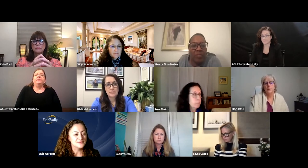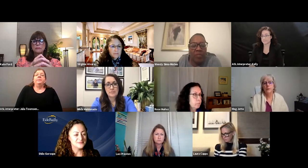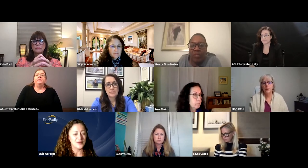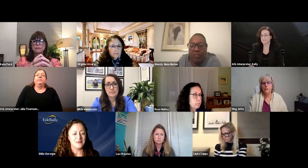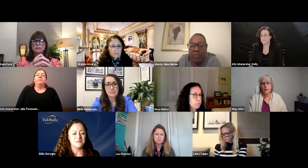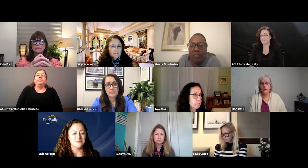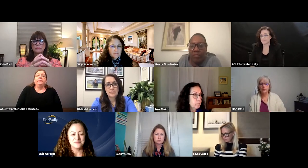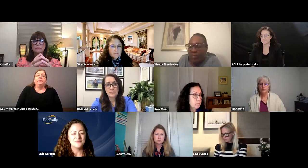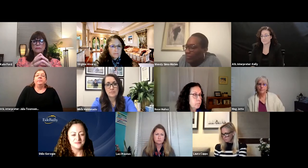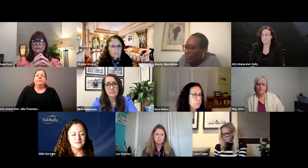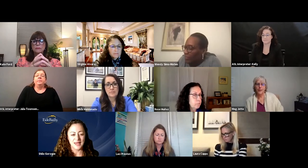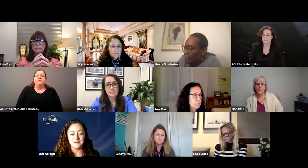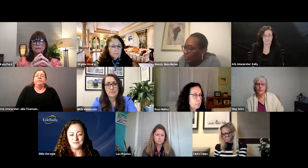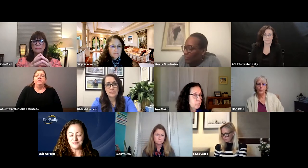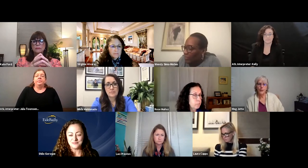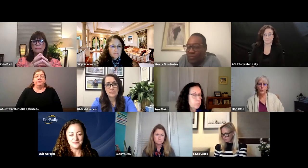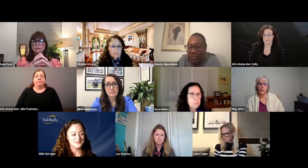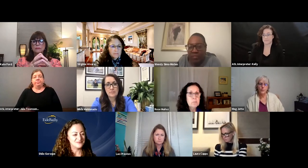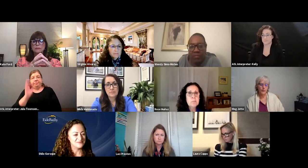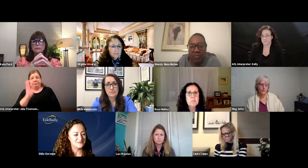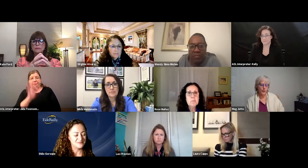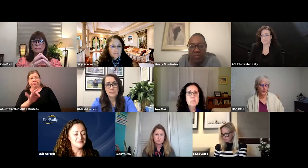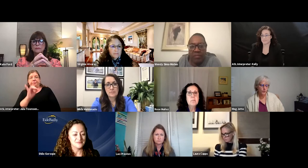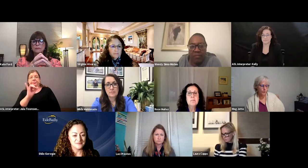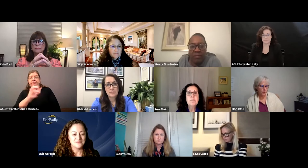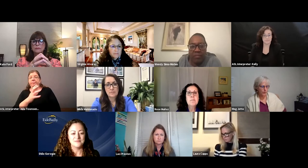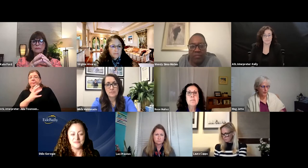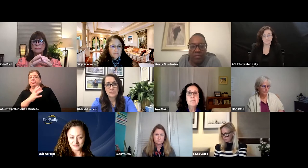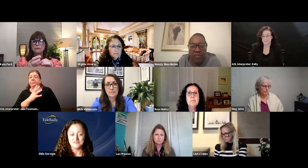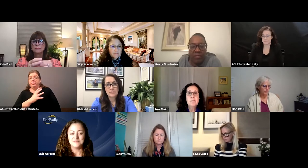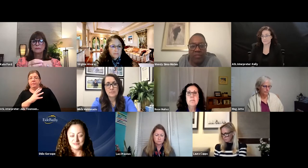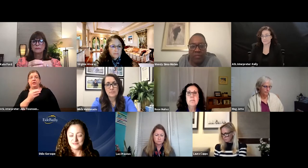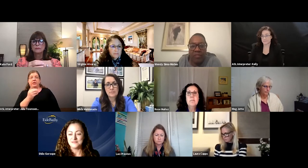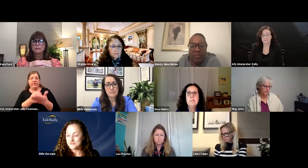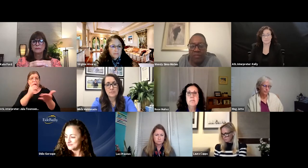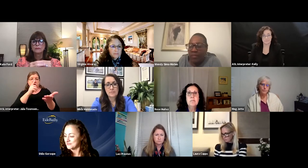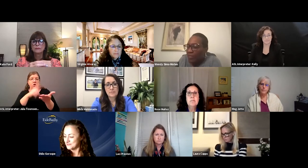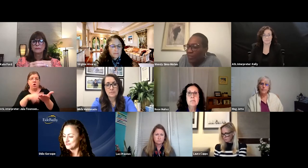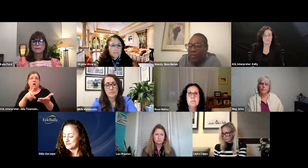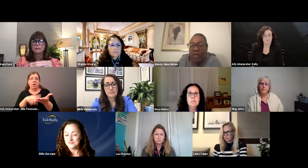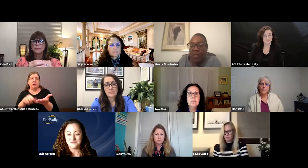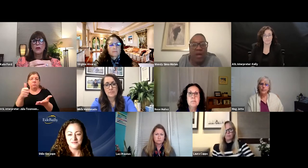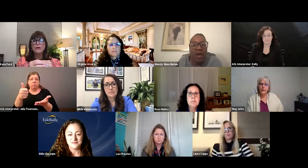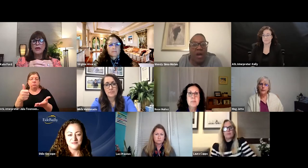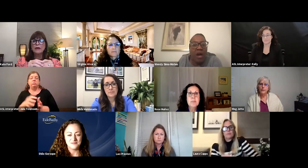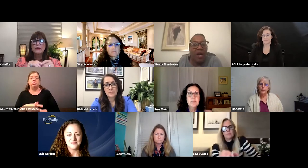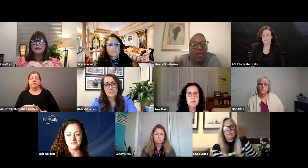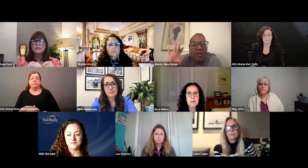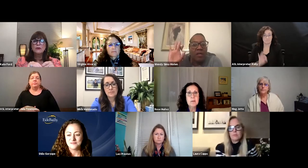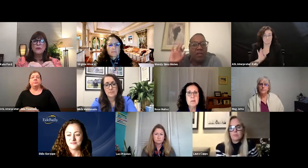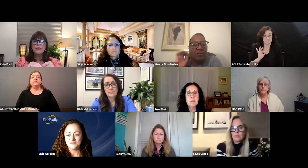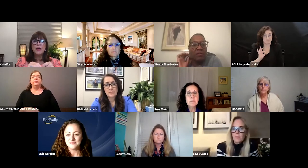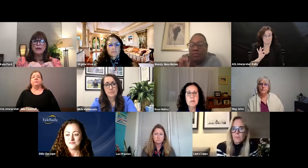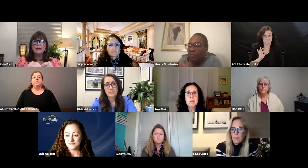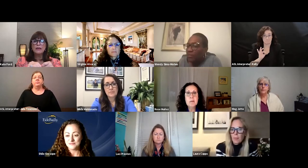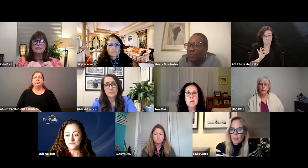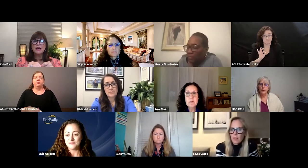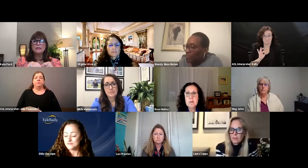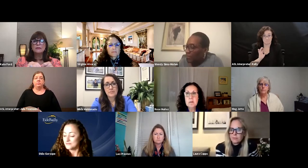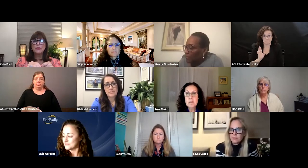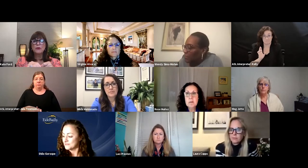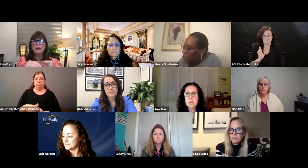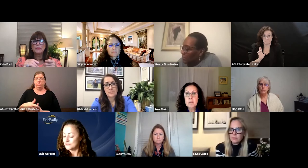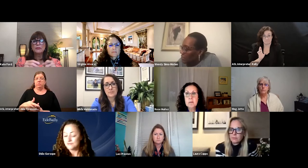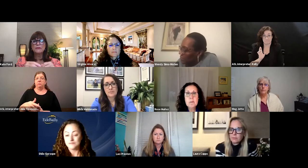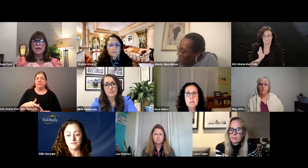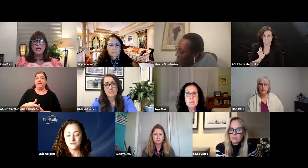yes that that's fine that's a big one the big financial audit okay so with that i'd like to